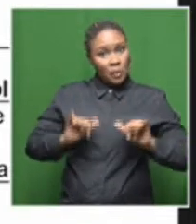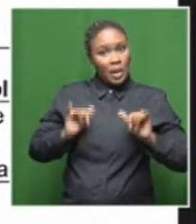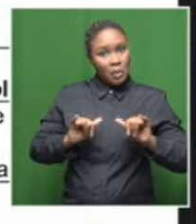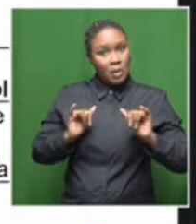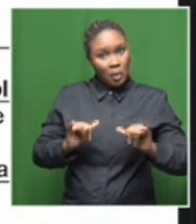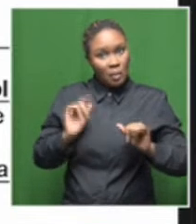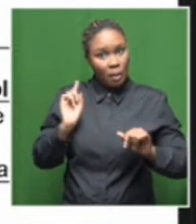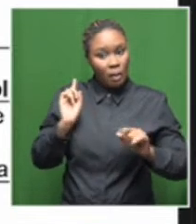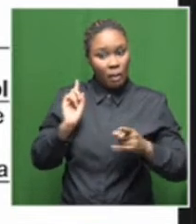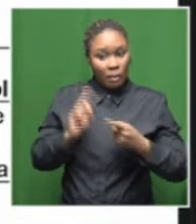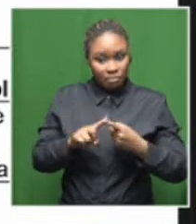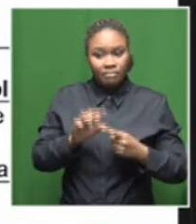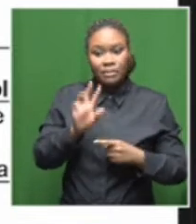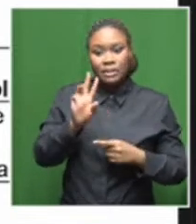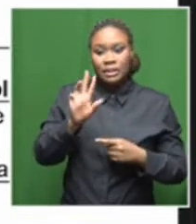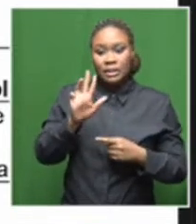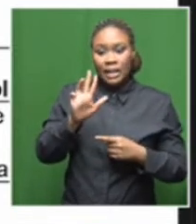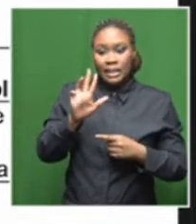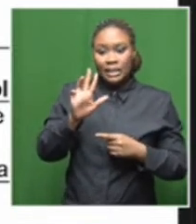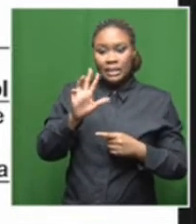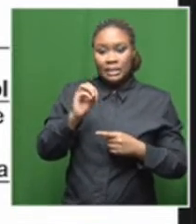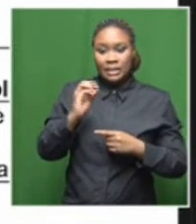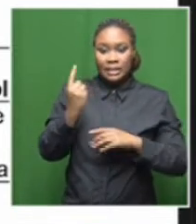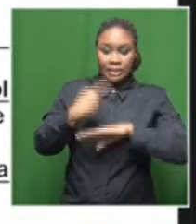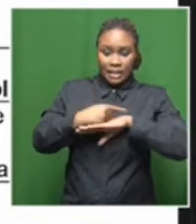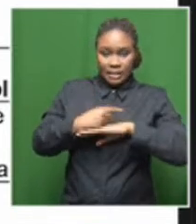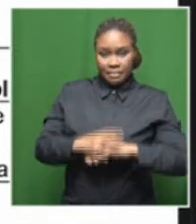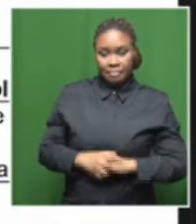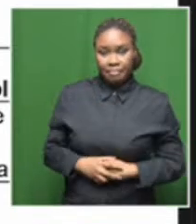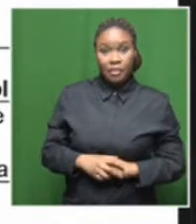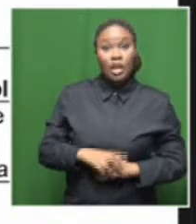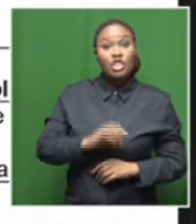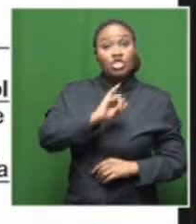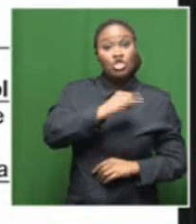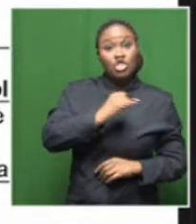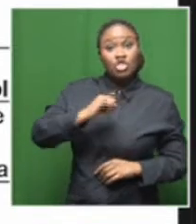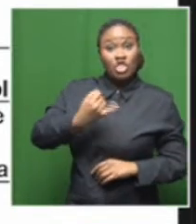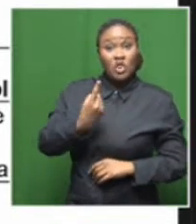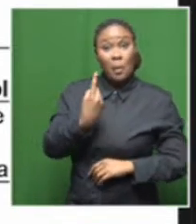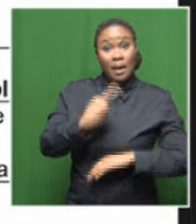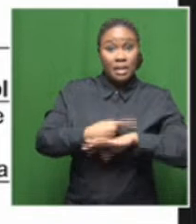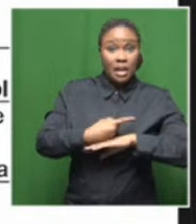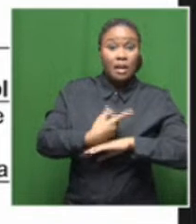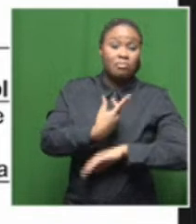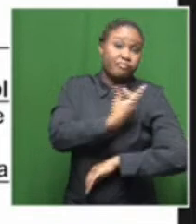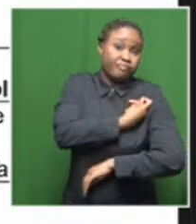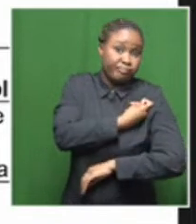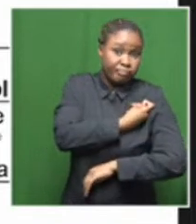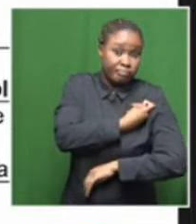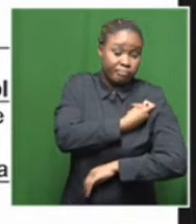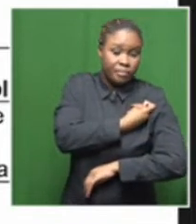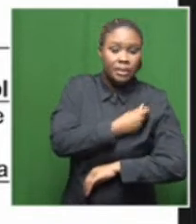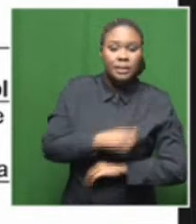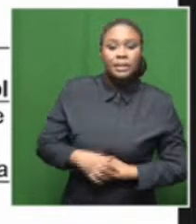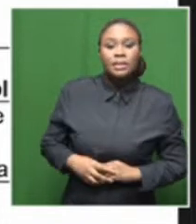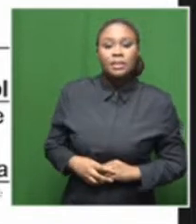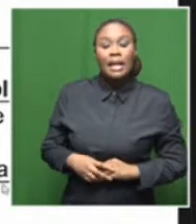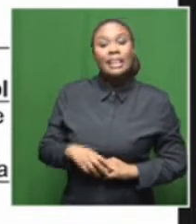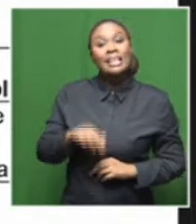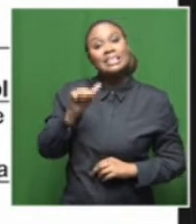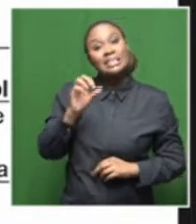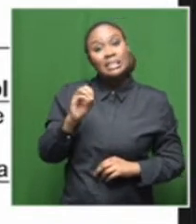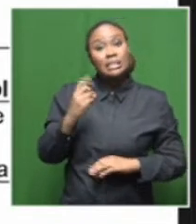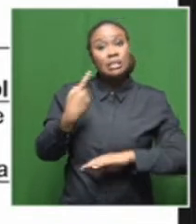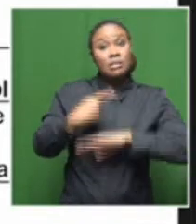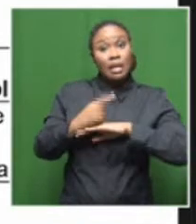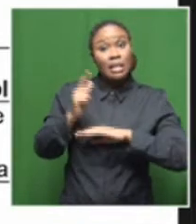that you get 1 dose of Johnson & Johnson, and 60 days later, we offer a Johnson &